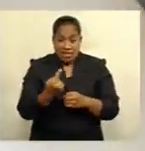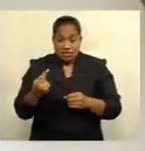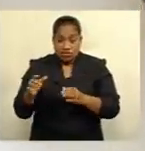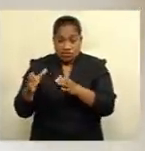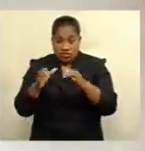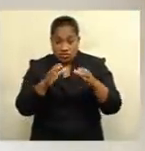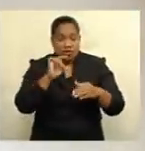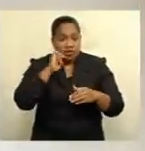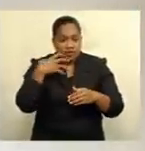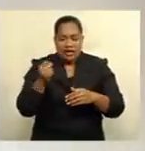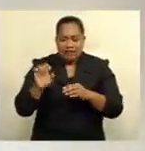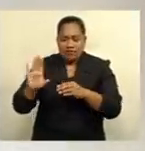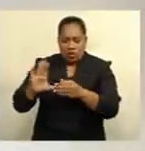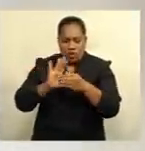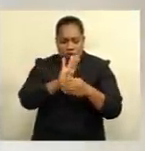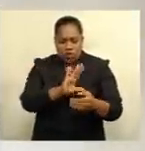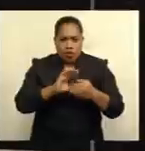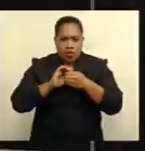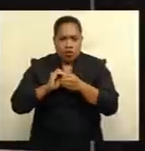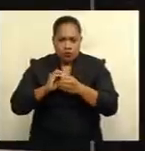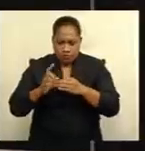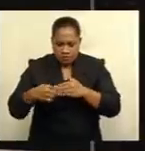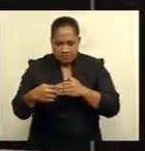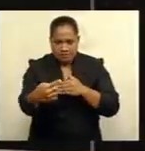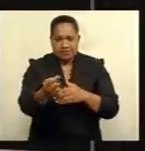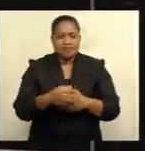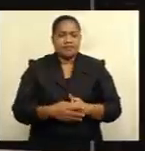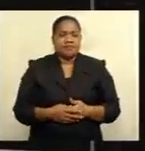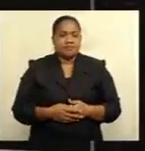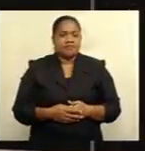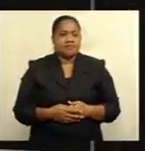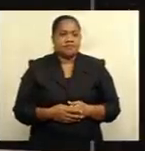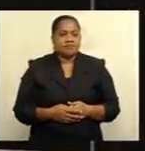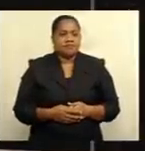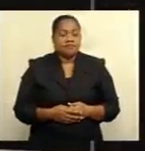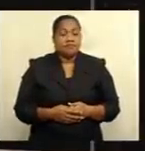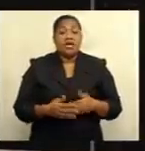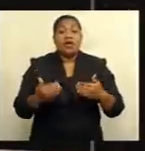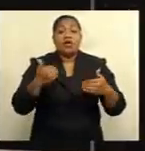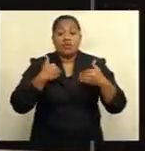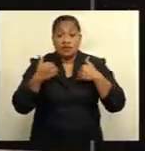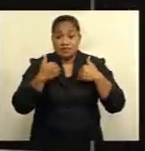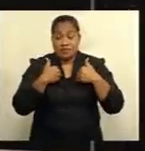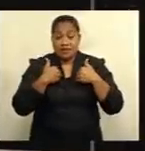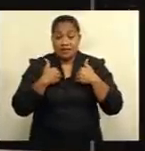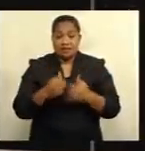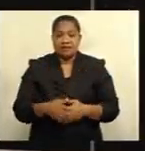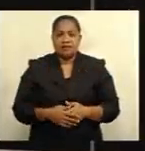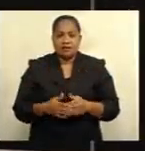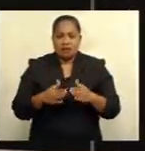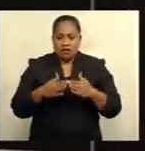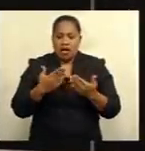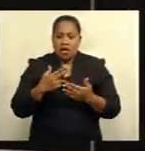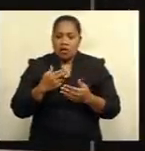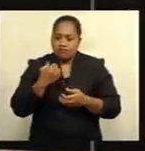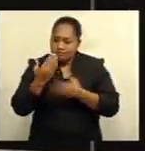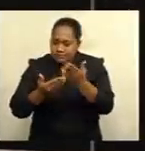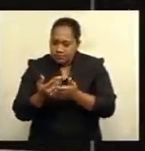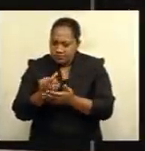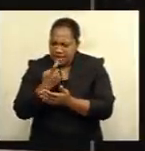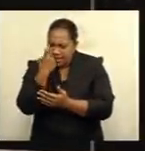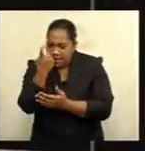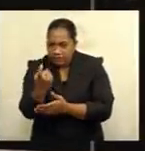proceedings. Eleanor Turangaivu, FBC News. The University of the South Pacific has been told to be careful about how it markets